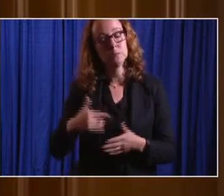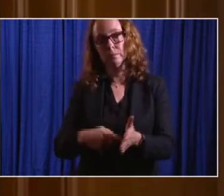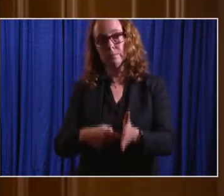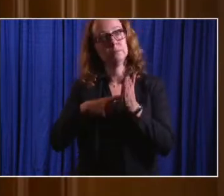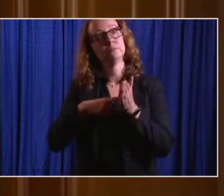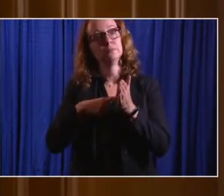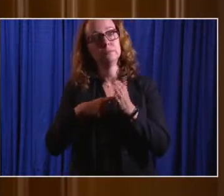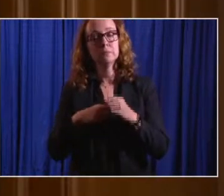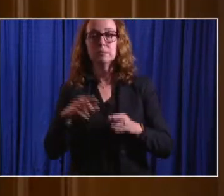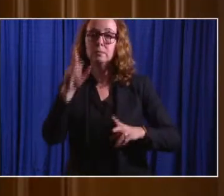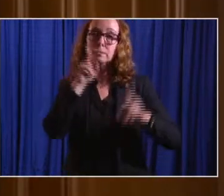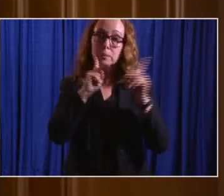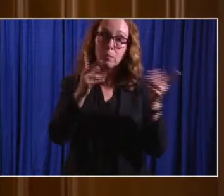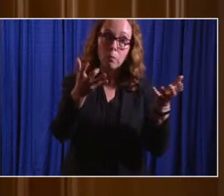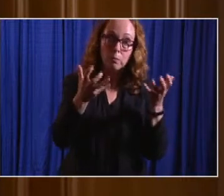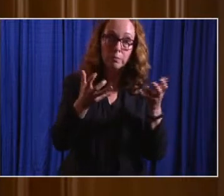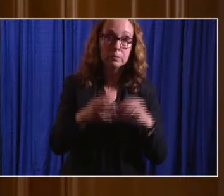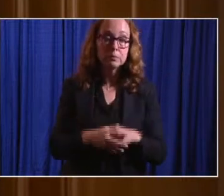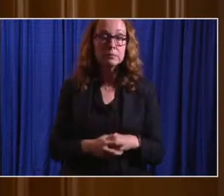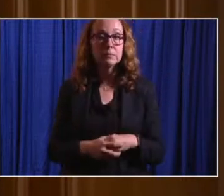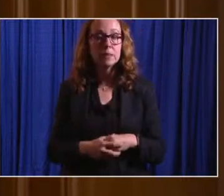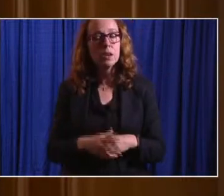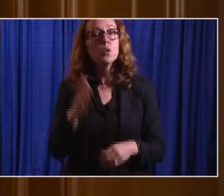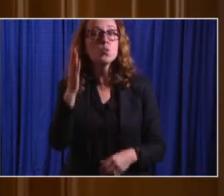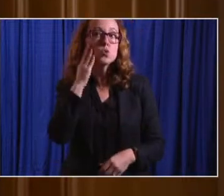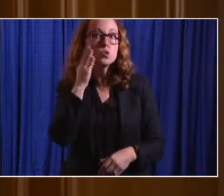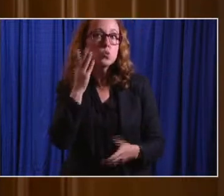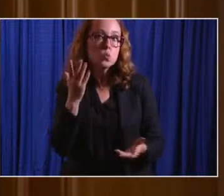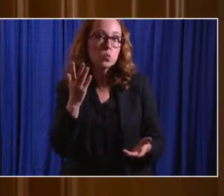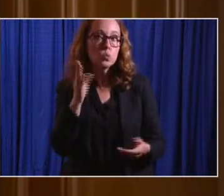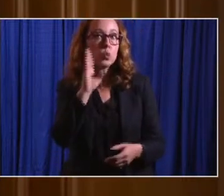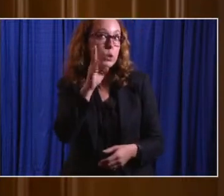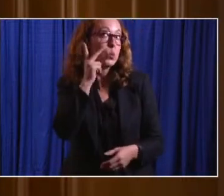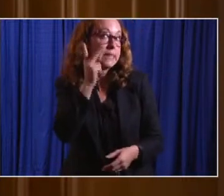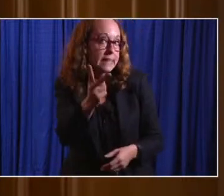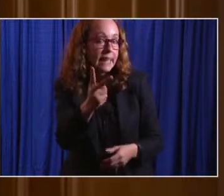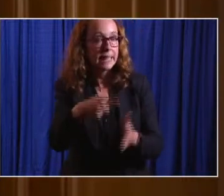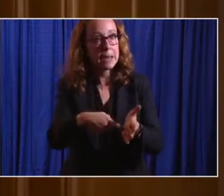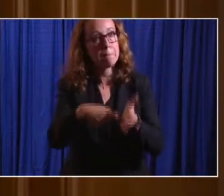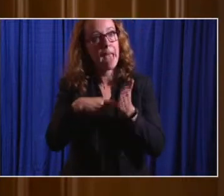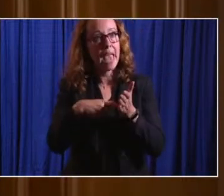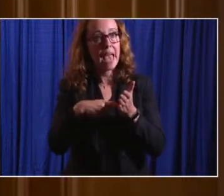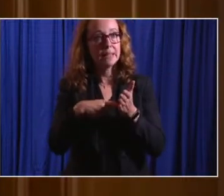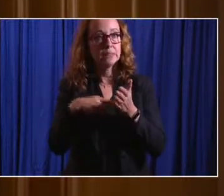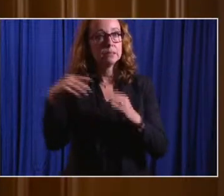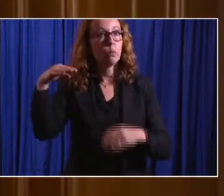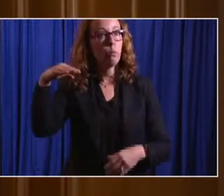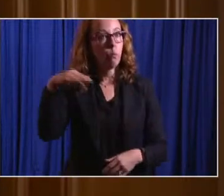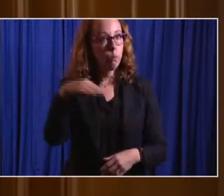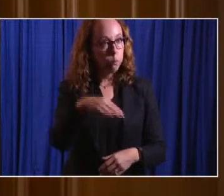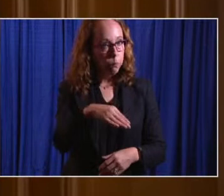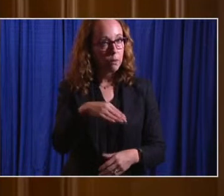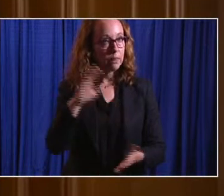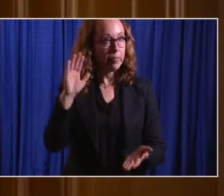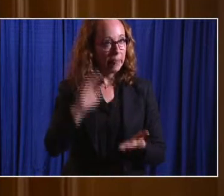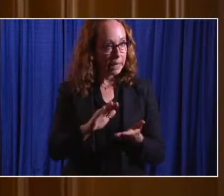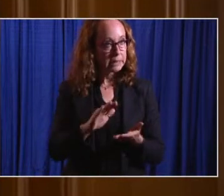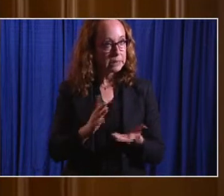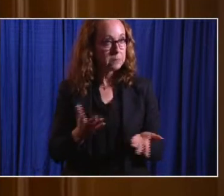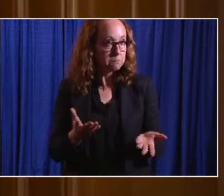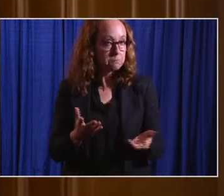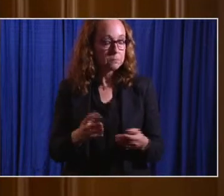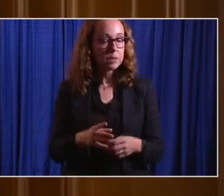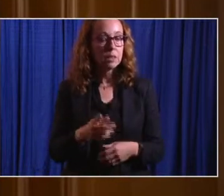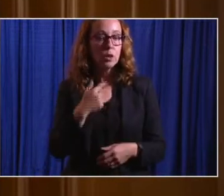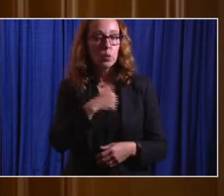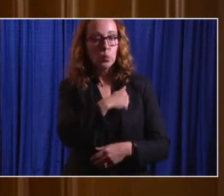it. We knew at some point we would start seeing the demand go down, and I think we predicted fairly close